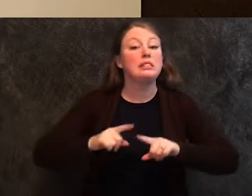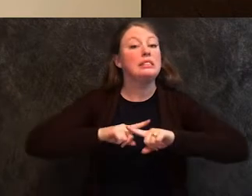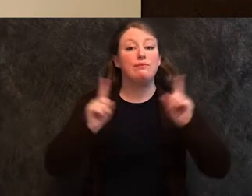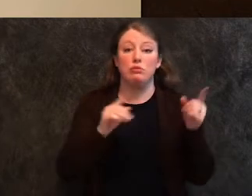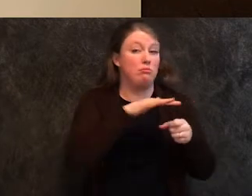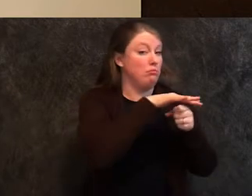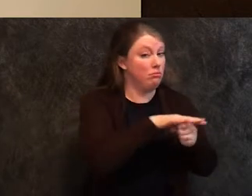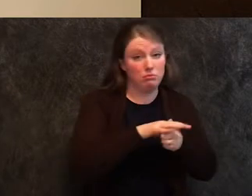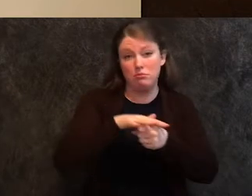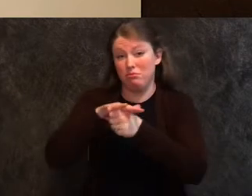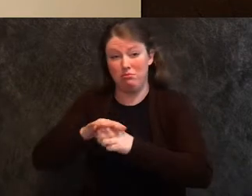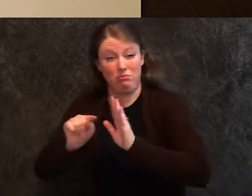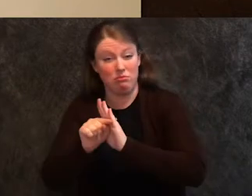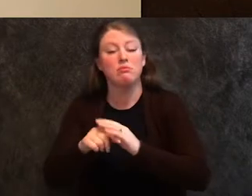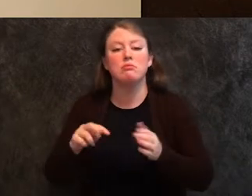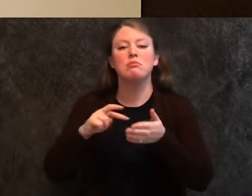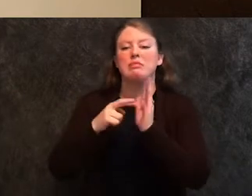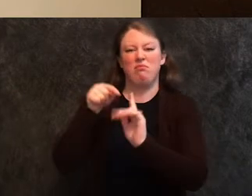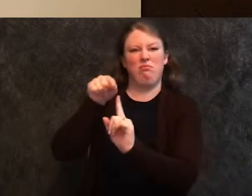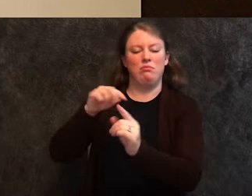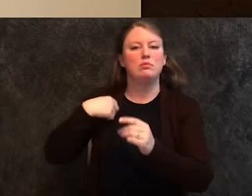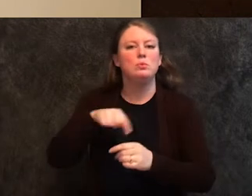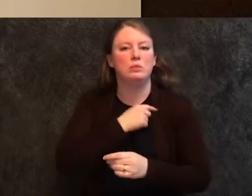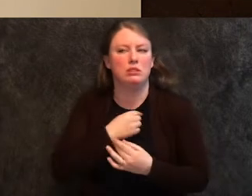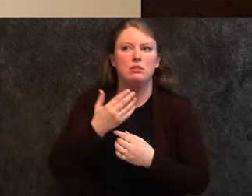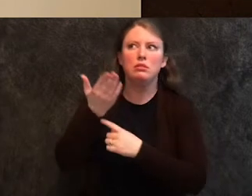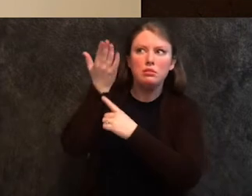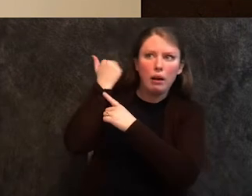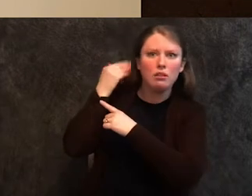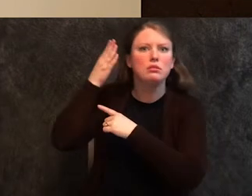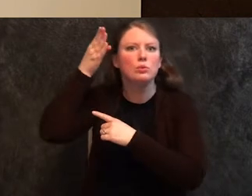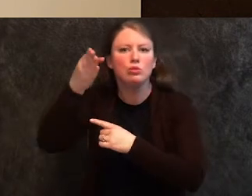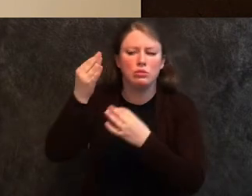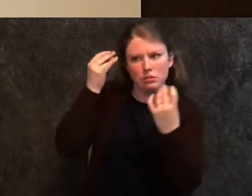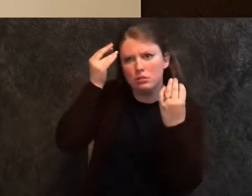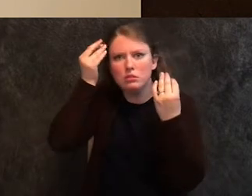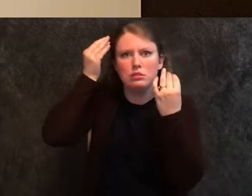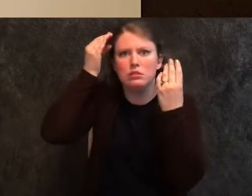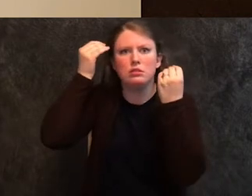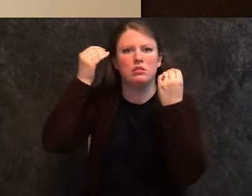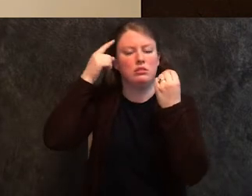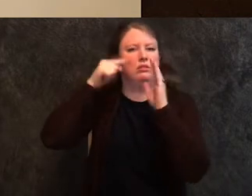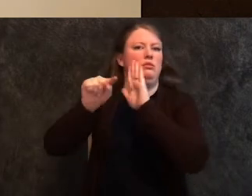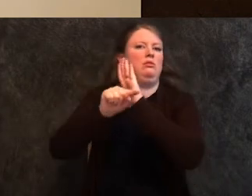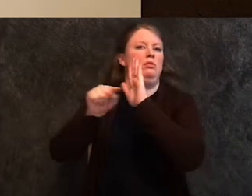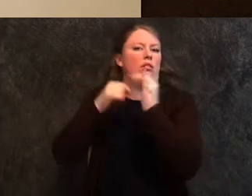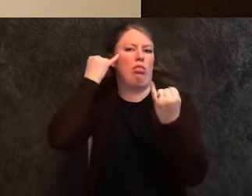are stressed, we ruminate on the future or the past and attach negative emotions or